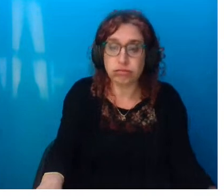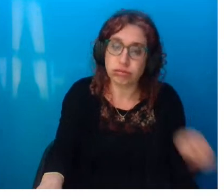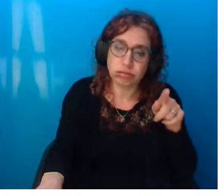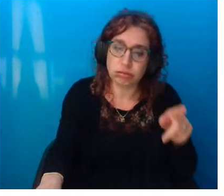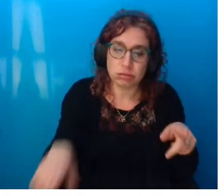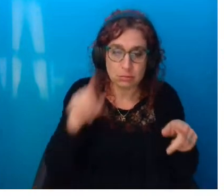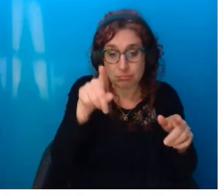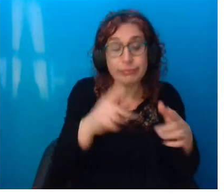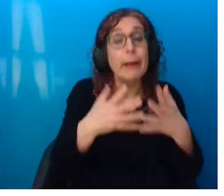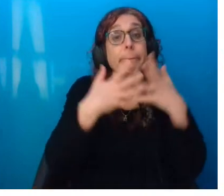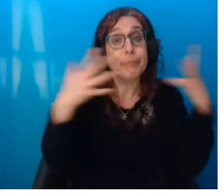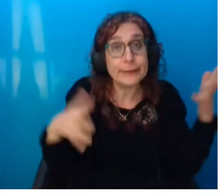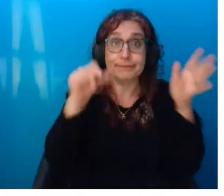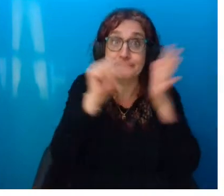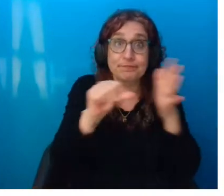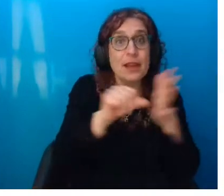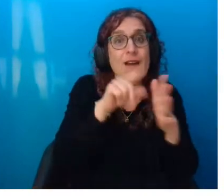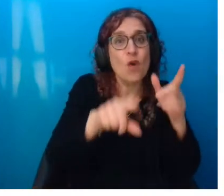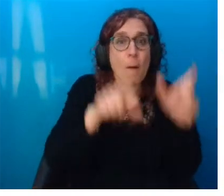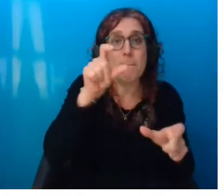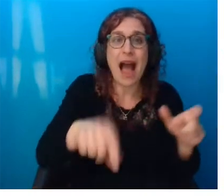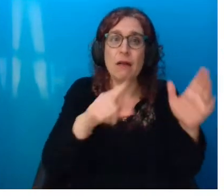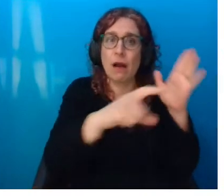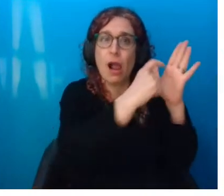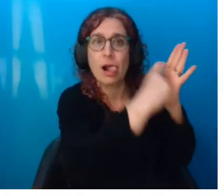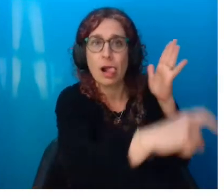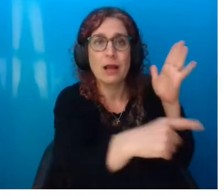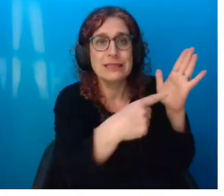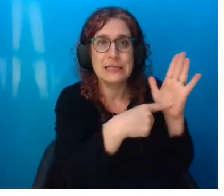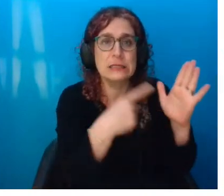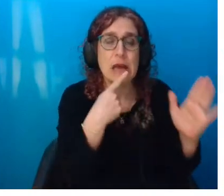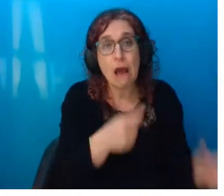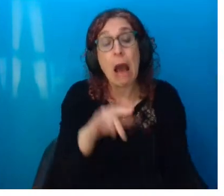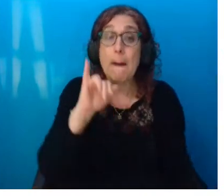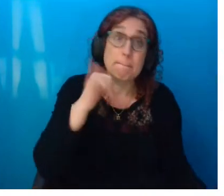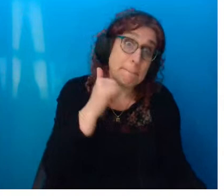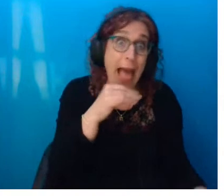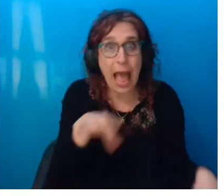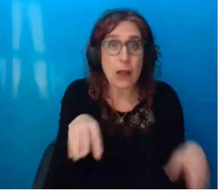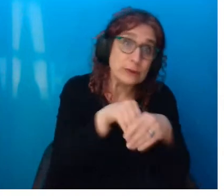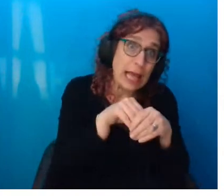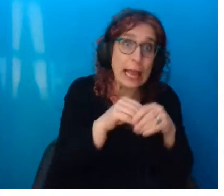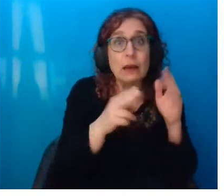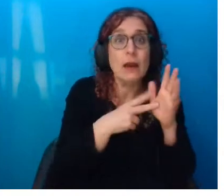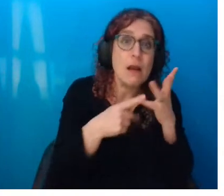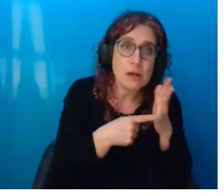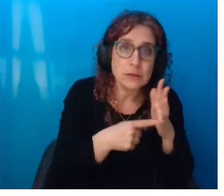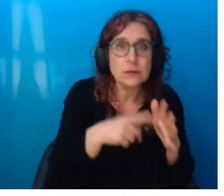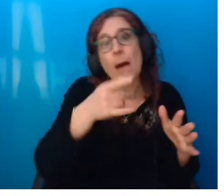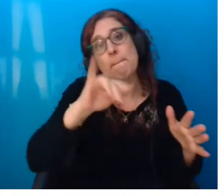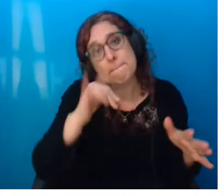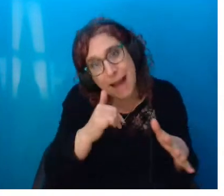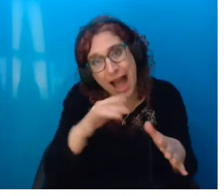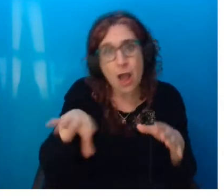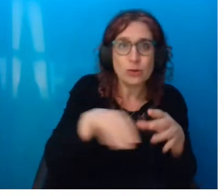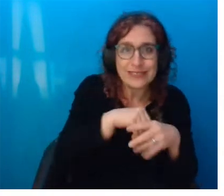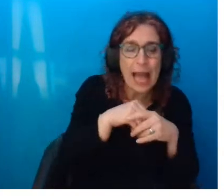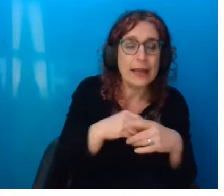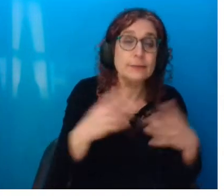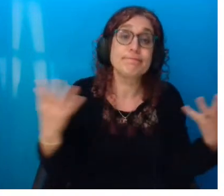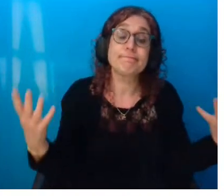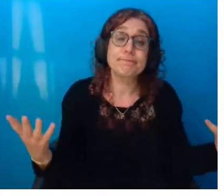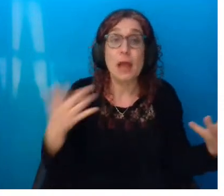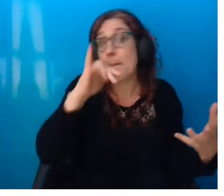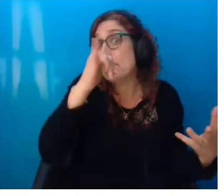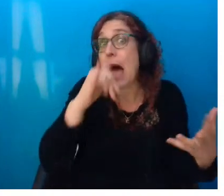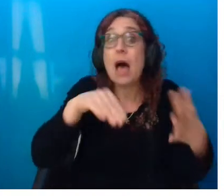UK. So these labels of may contain or made in a factory with, etc., etc. And I think you've got two issues here. One is